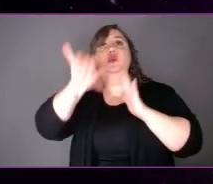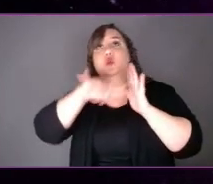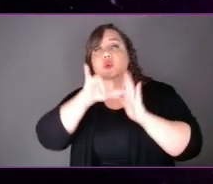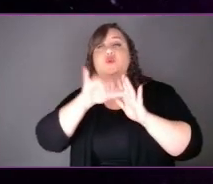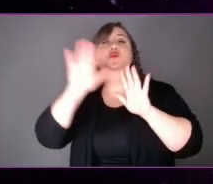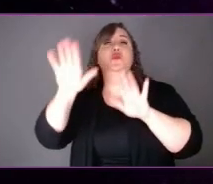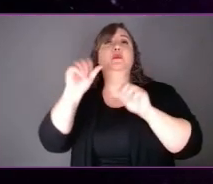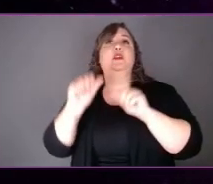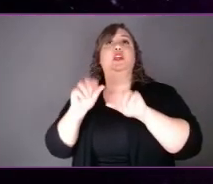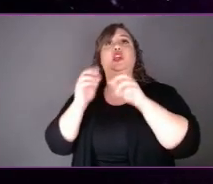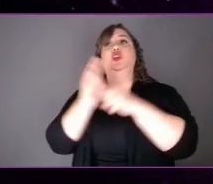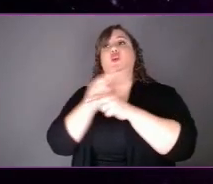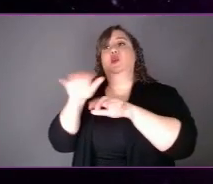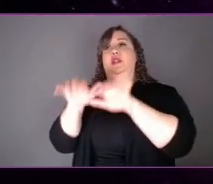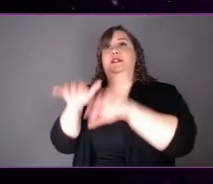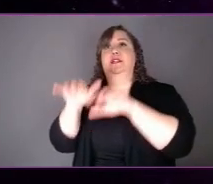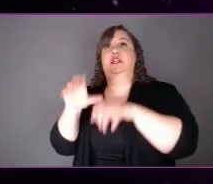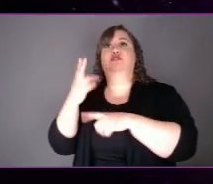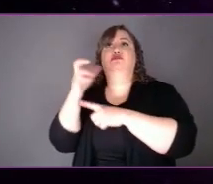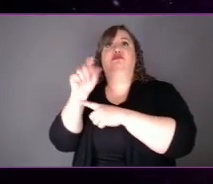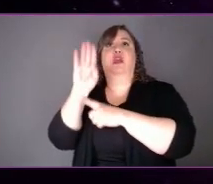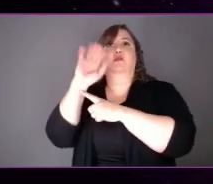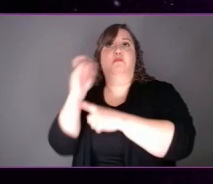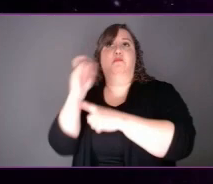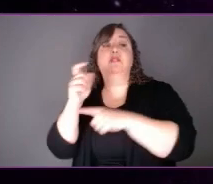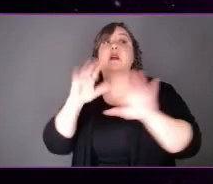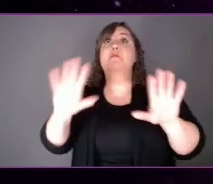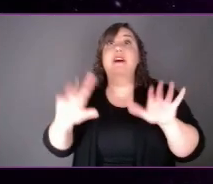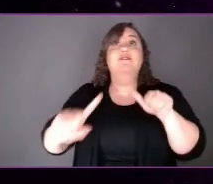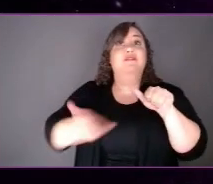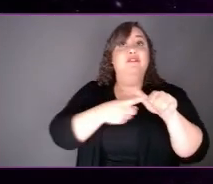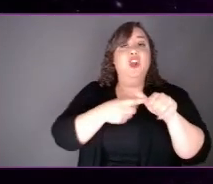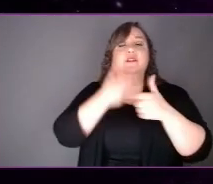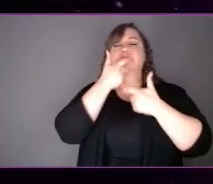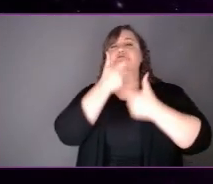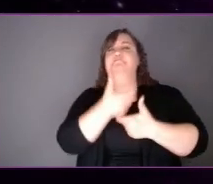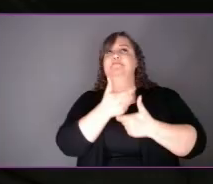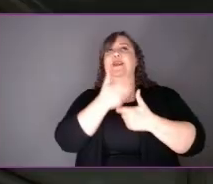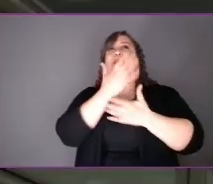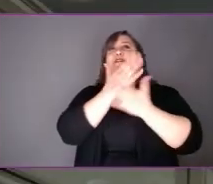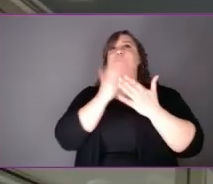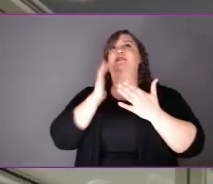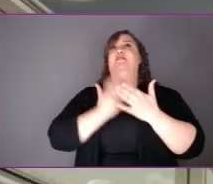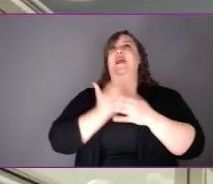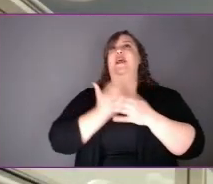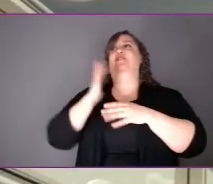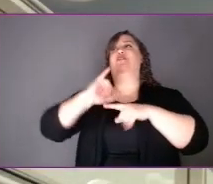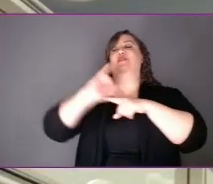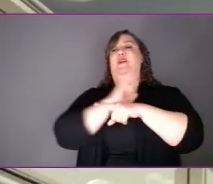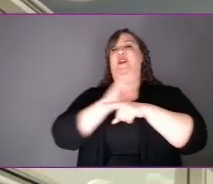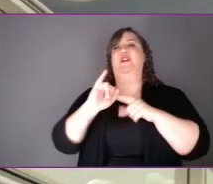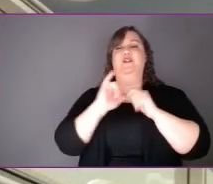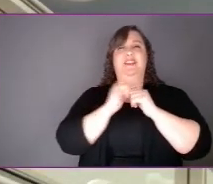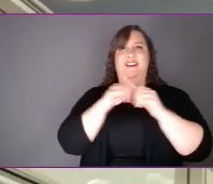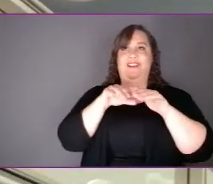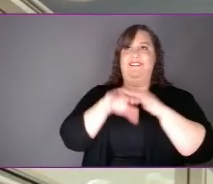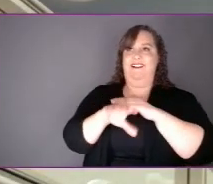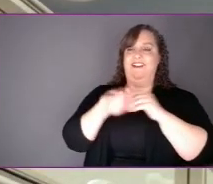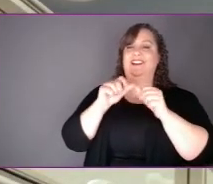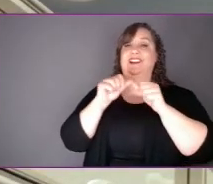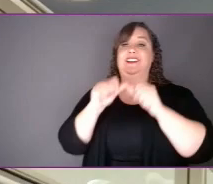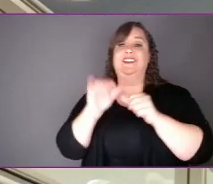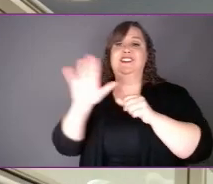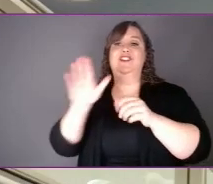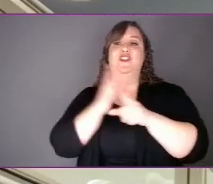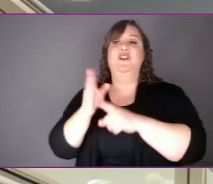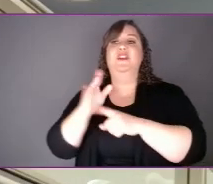interns and see how they became full-time employees and continued their NASA journey. Hello, my name is Chelsea Viarte, and I'm a public